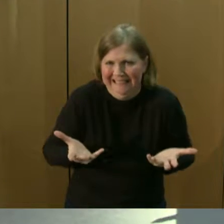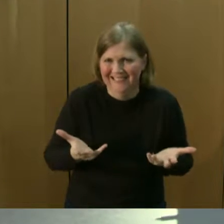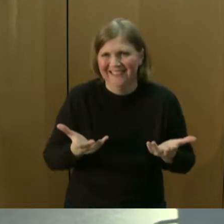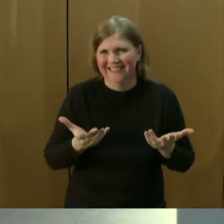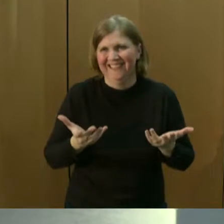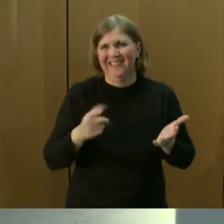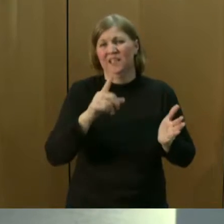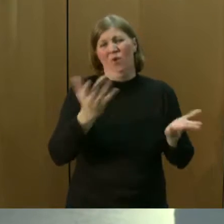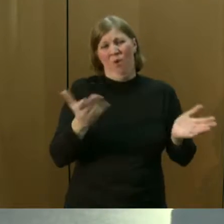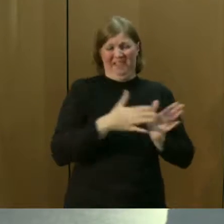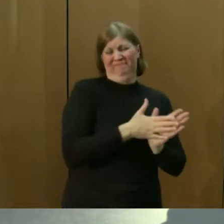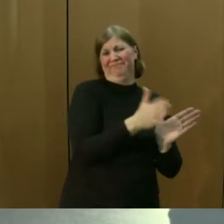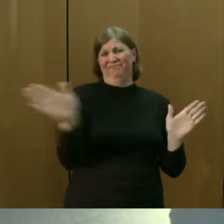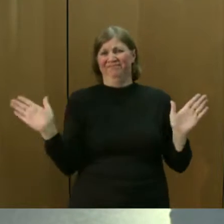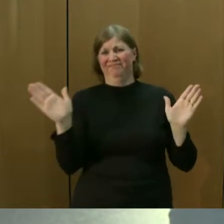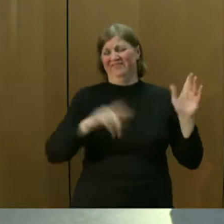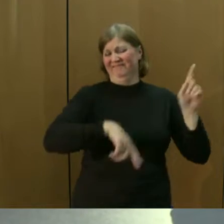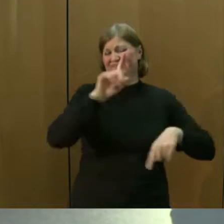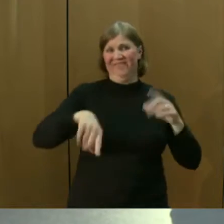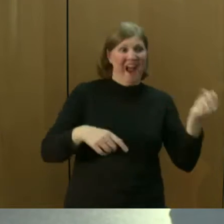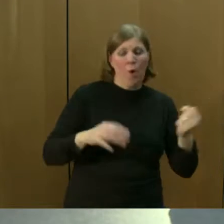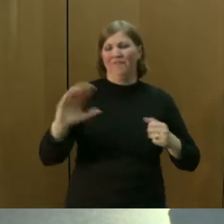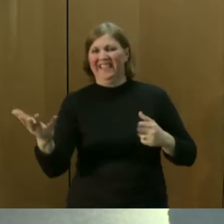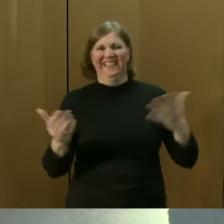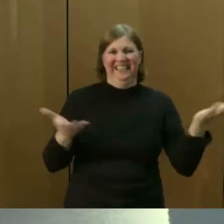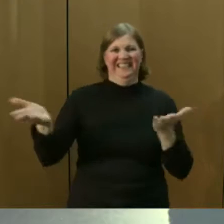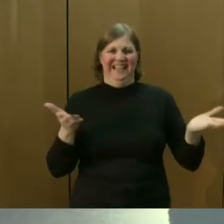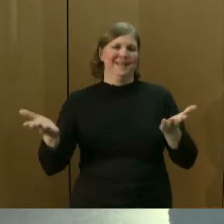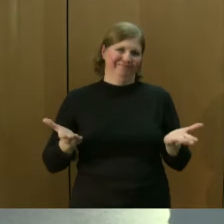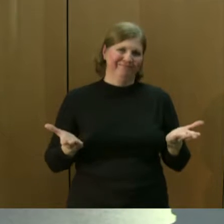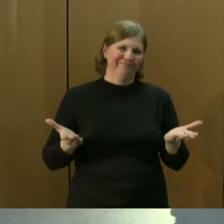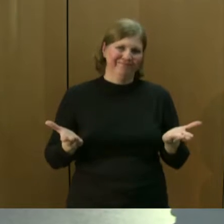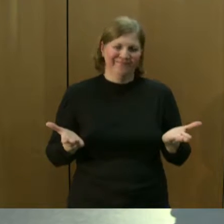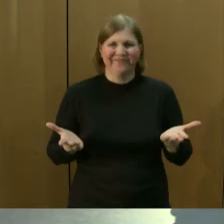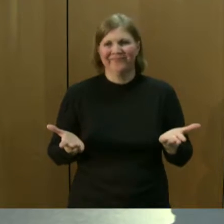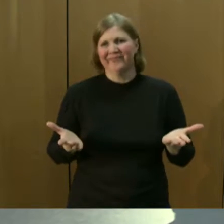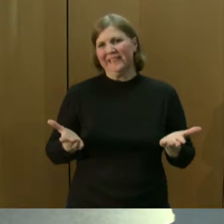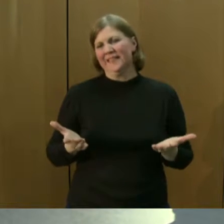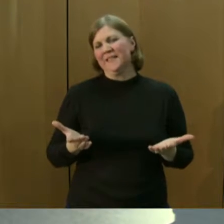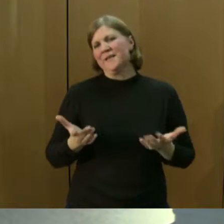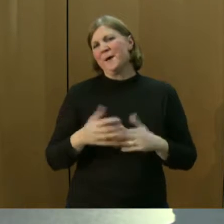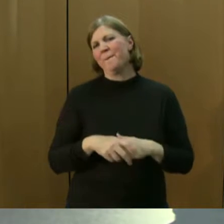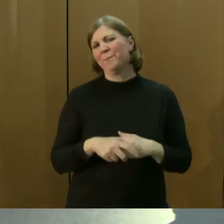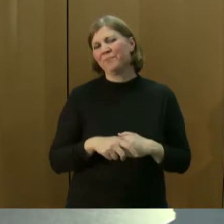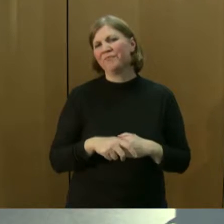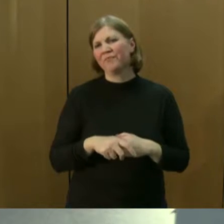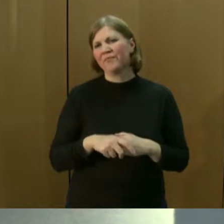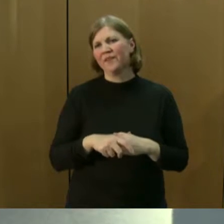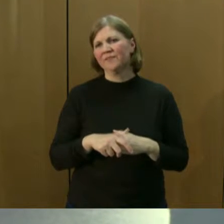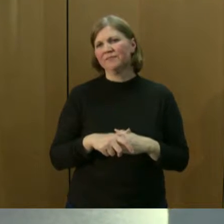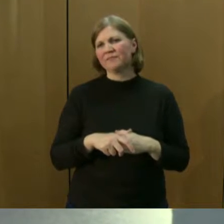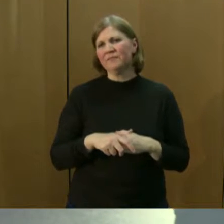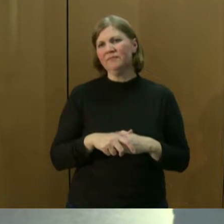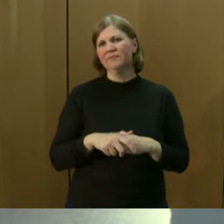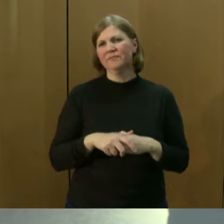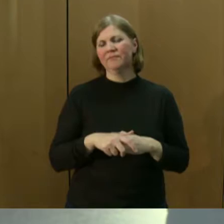everything. All the options. Yeah. I think in terms of what you expect, you should neither